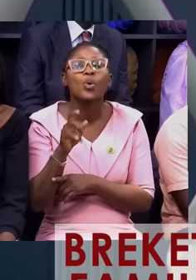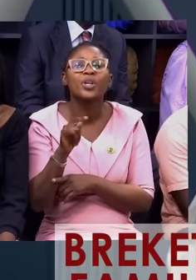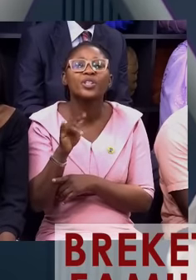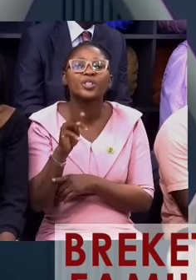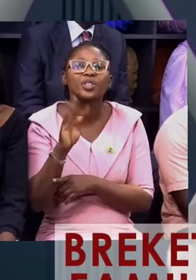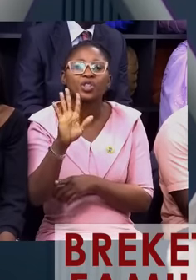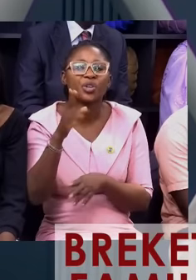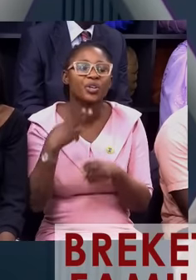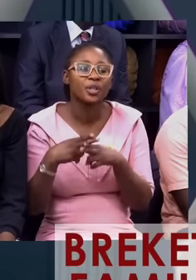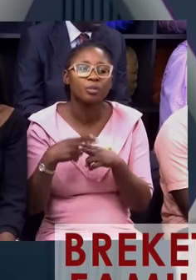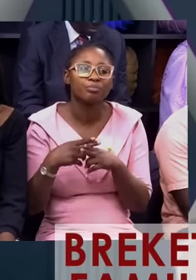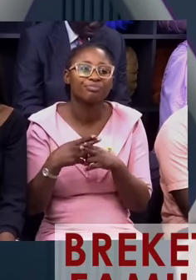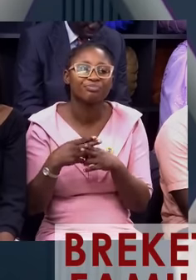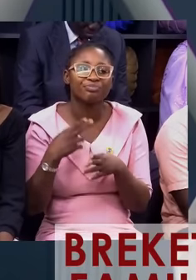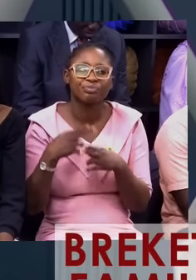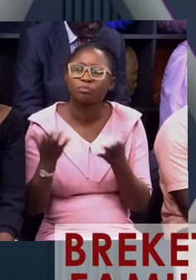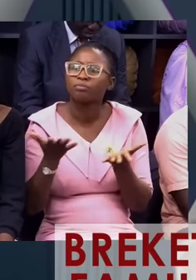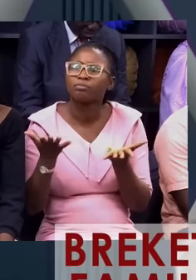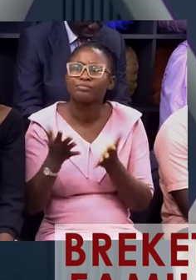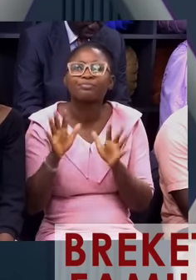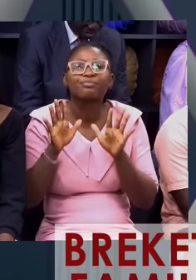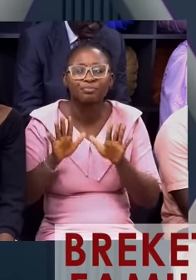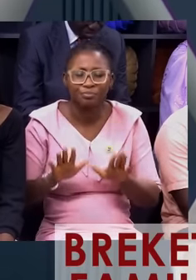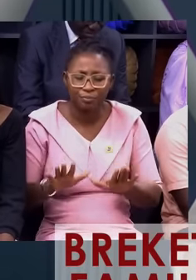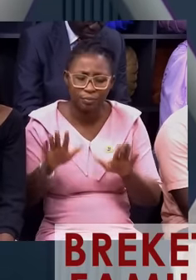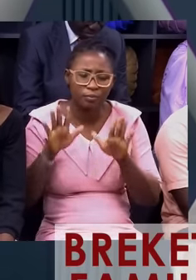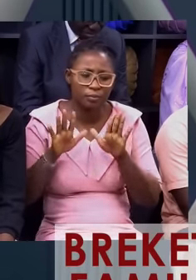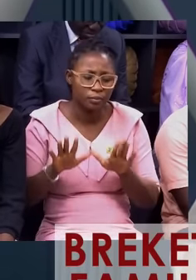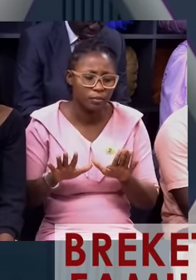sir be your name sir calm